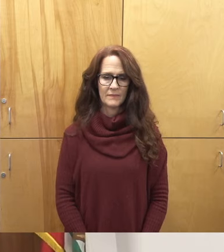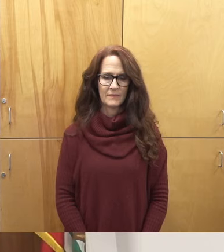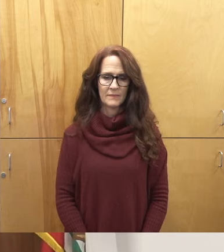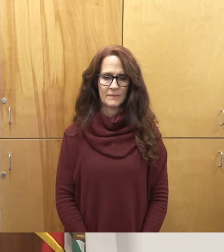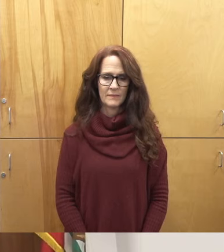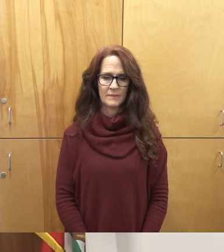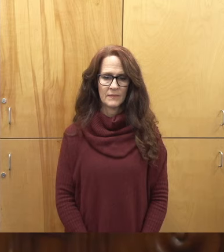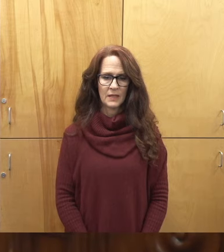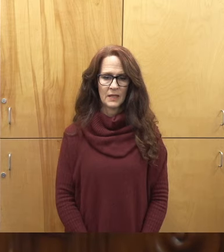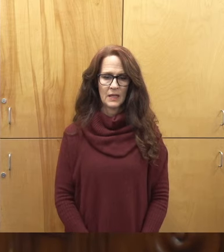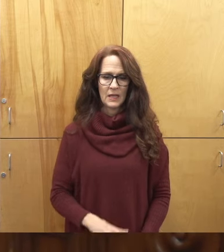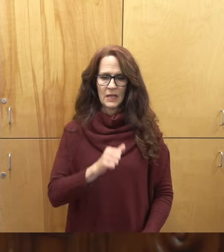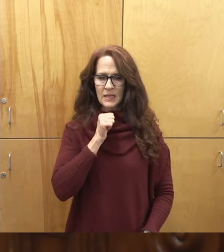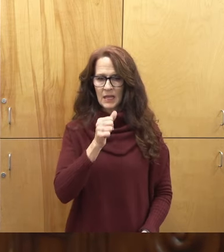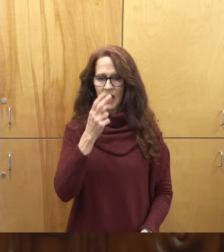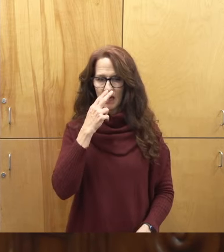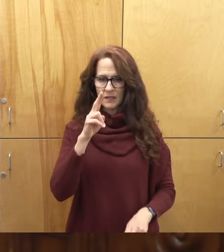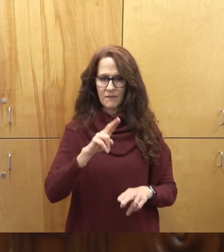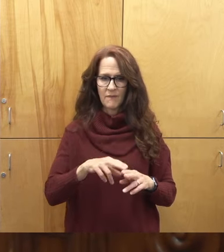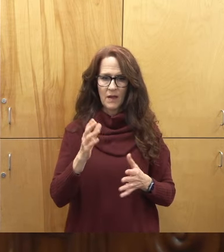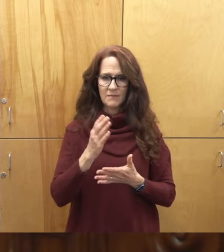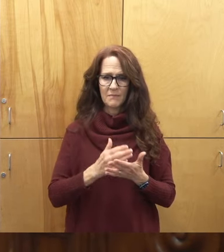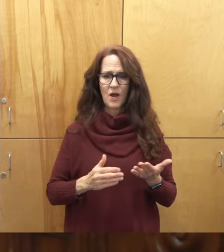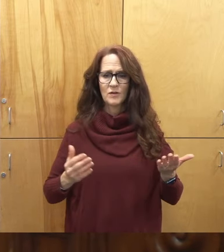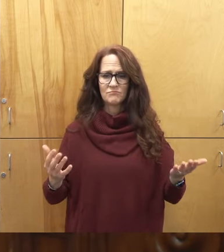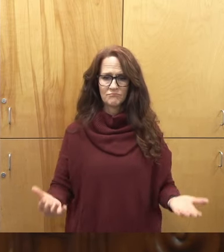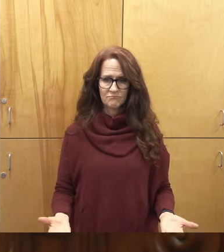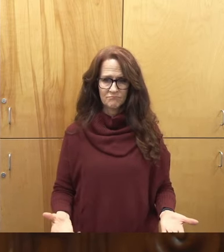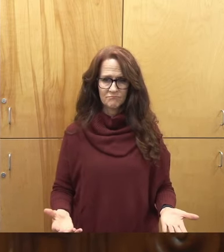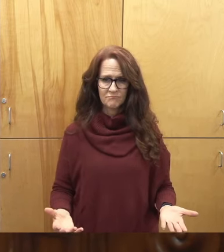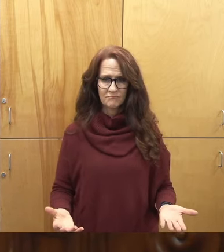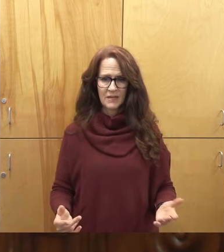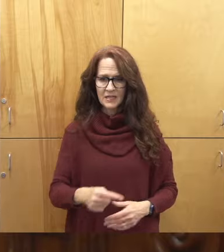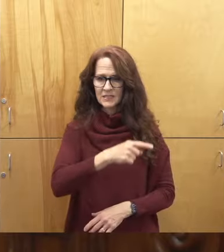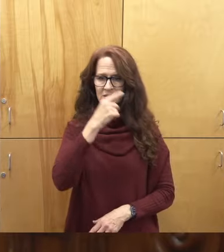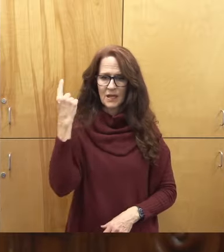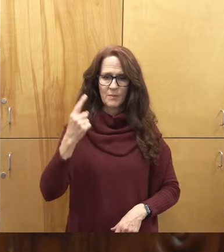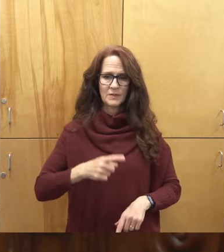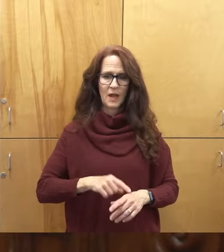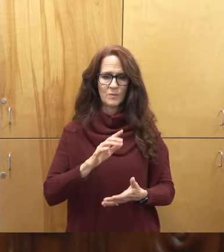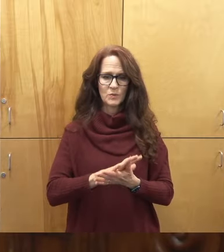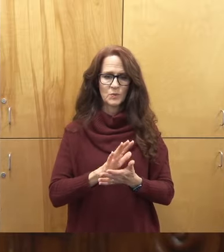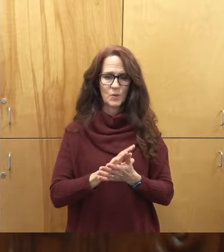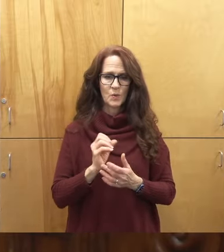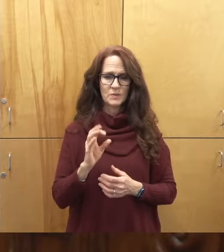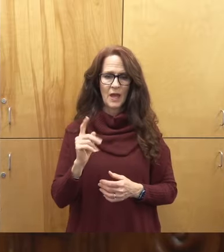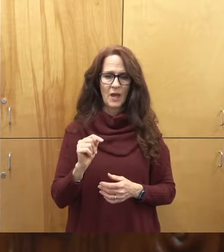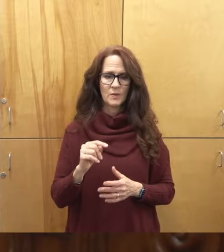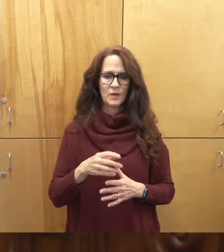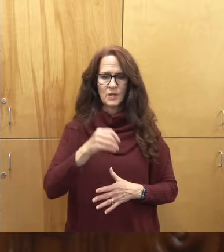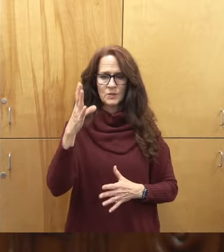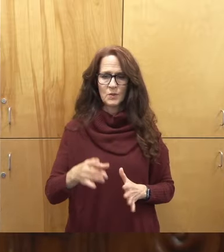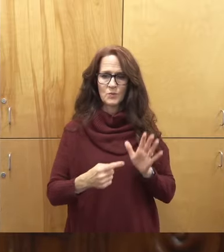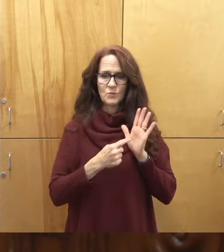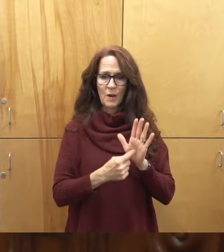This is the not so fun part when it's summer and school is out and we don't have a student representative,